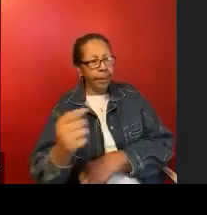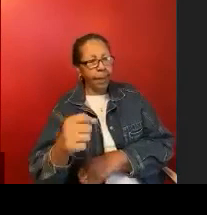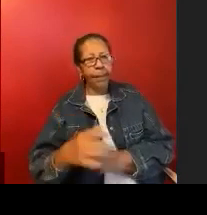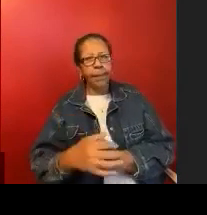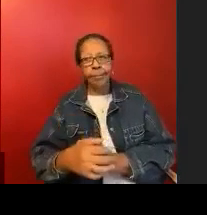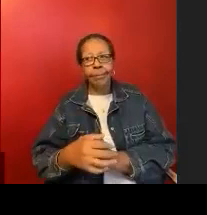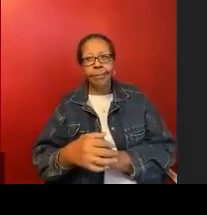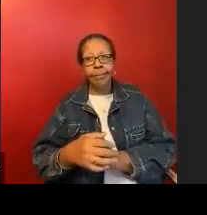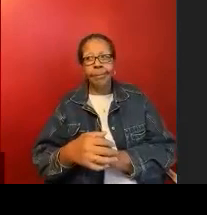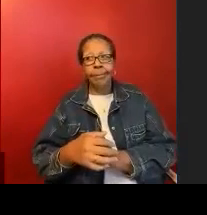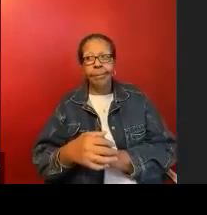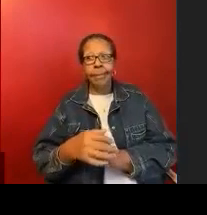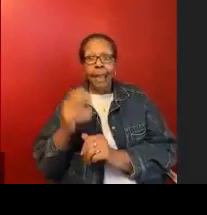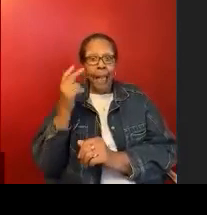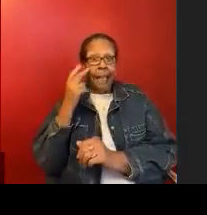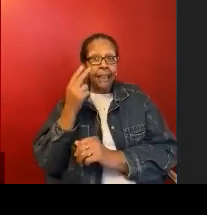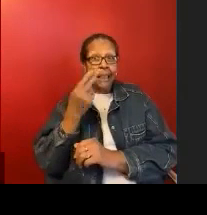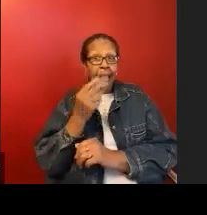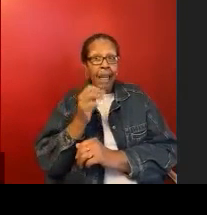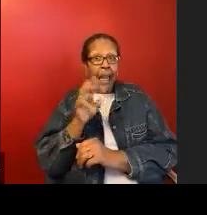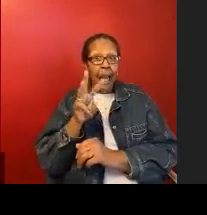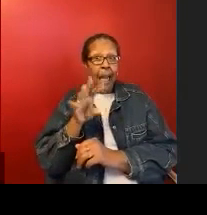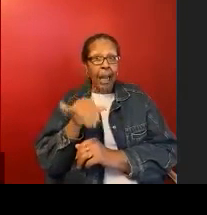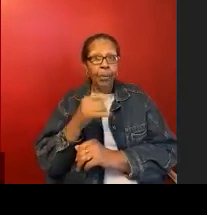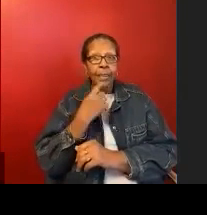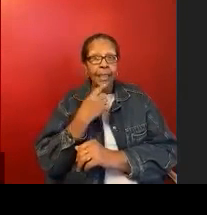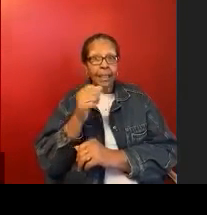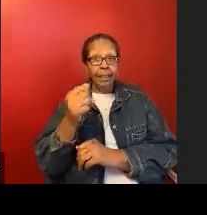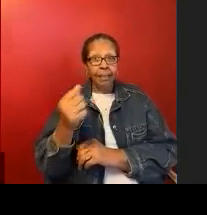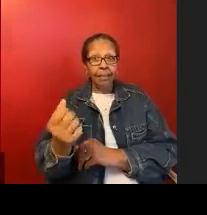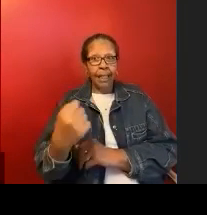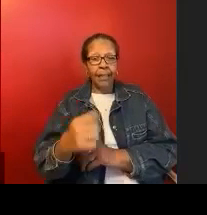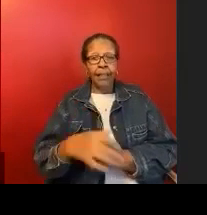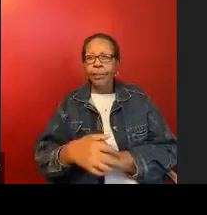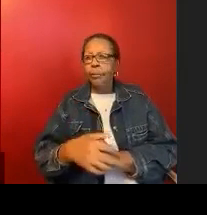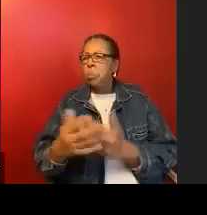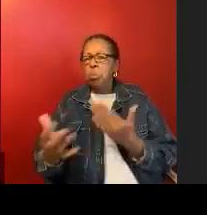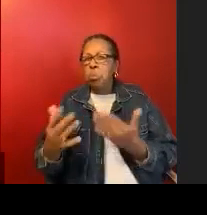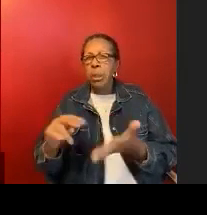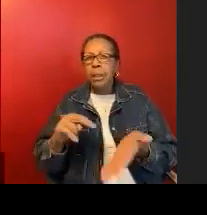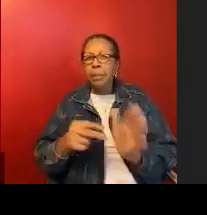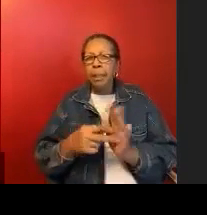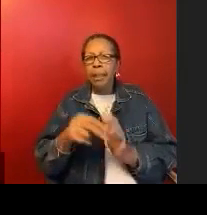an affirmative from Howie here in the congregation. Yes, you know what? What is a nickname?